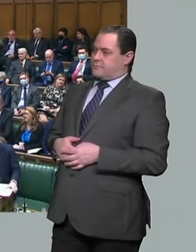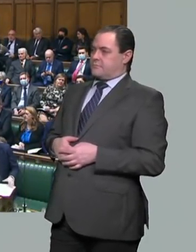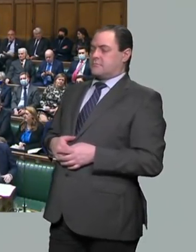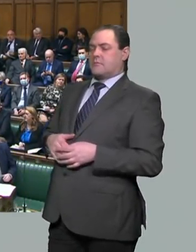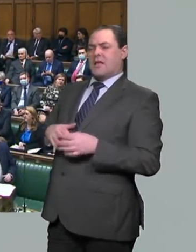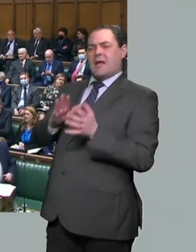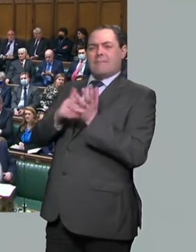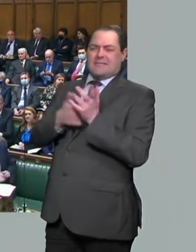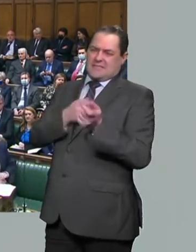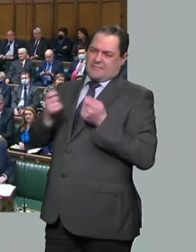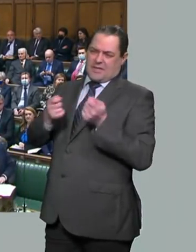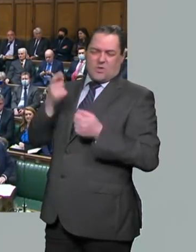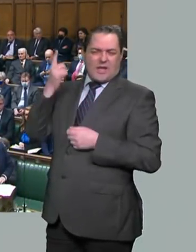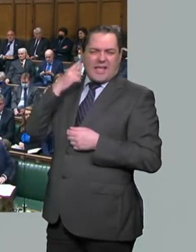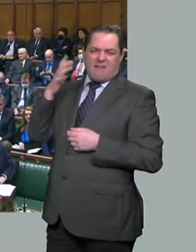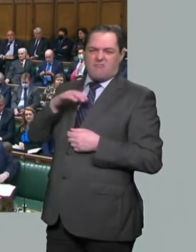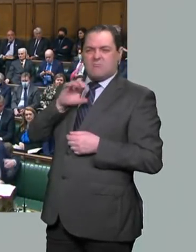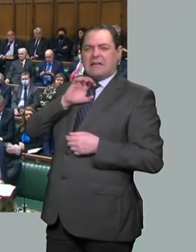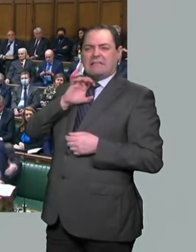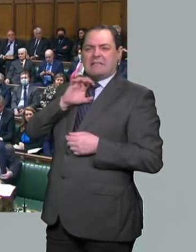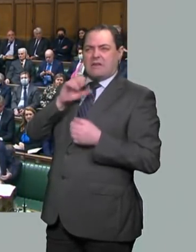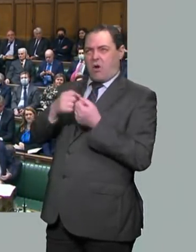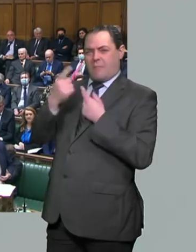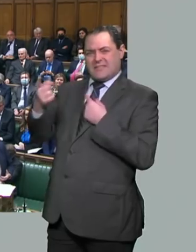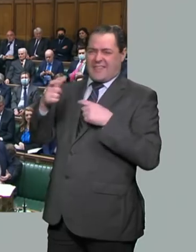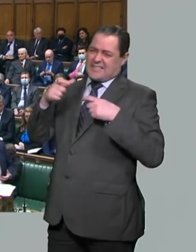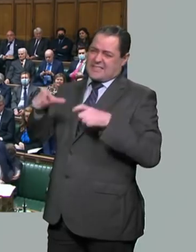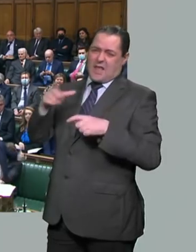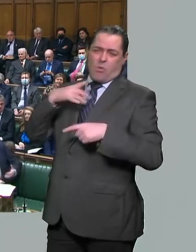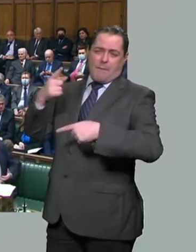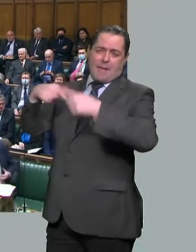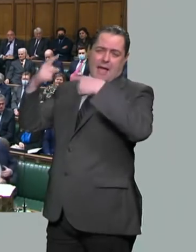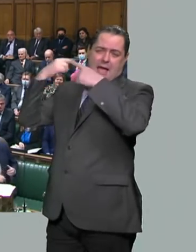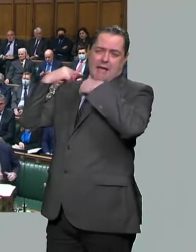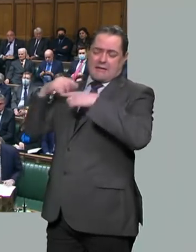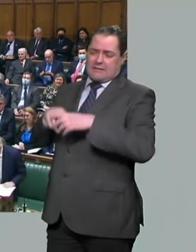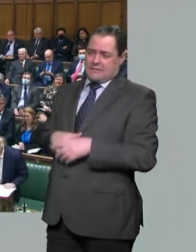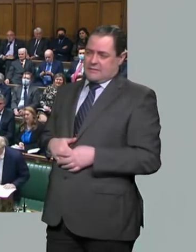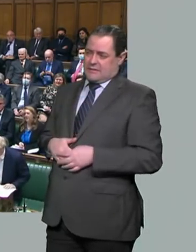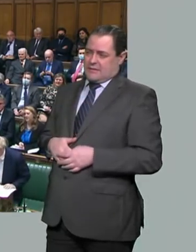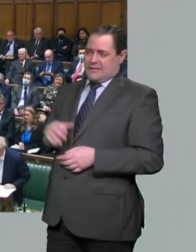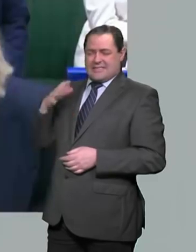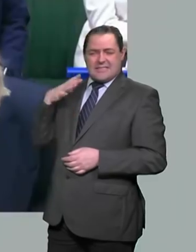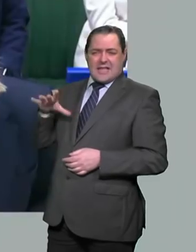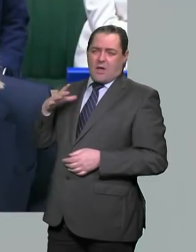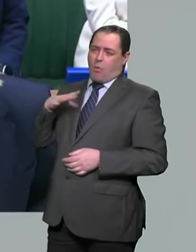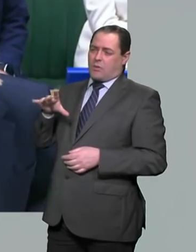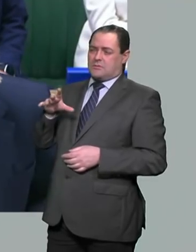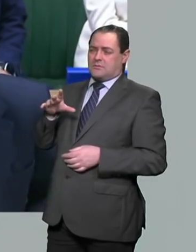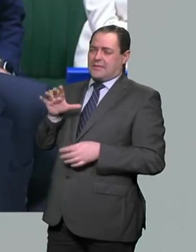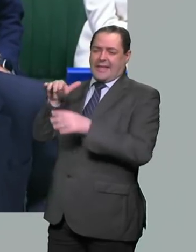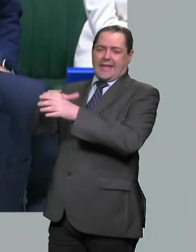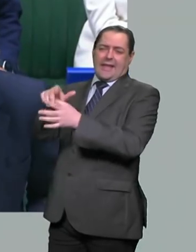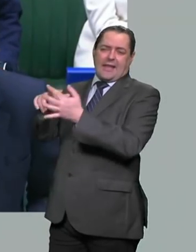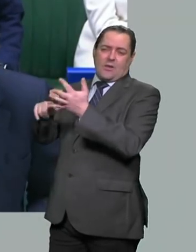Mr. Speaker, you can hear from the chuntering opposite that they still want to take this thing back. They still want to cancel Brexit, Mr.